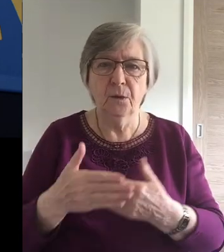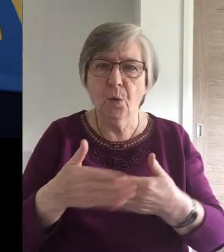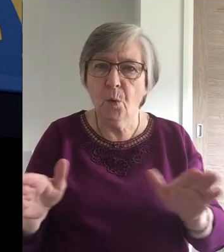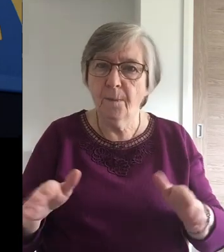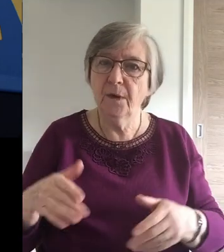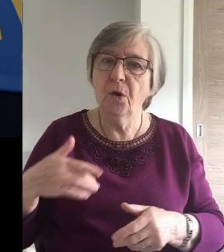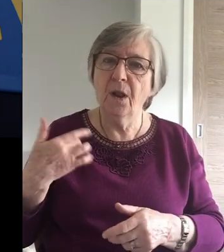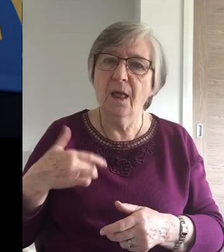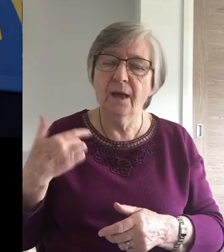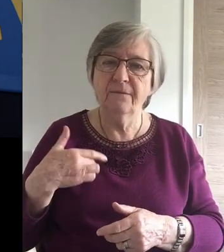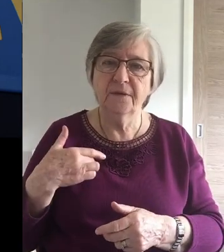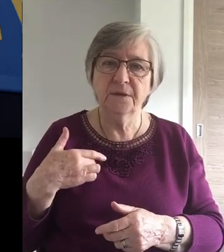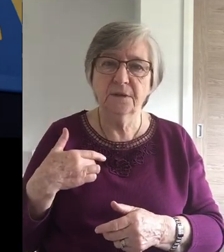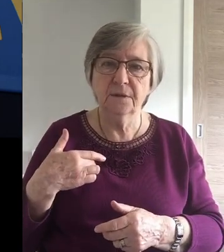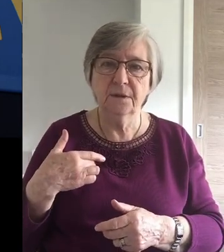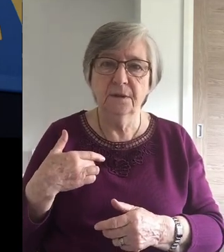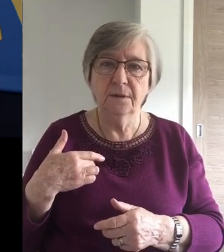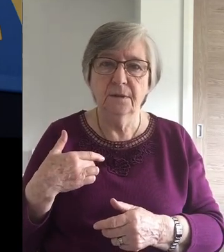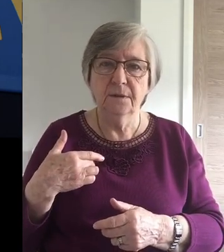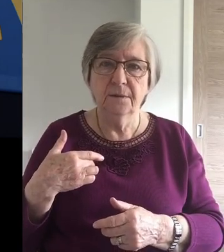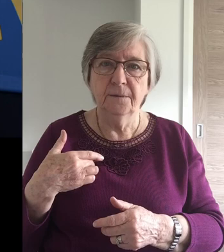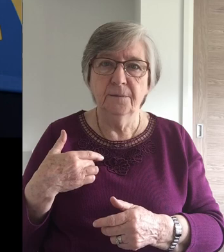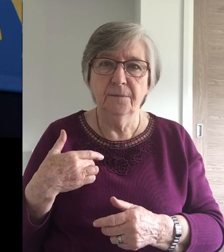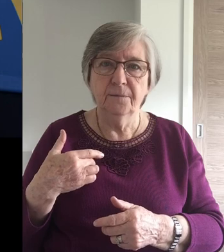And open our lives